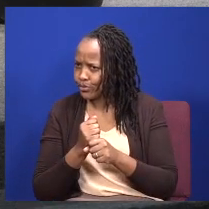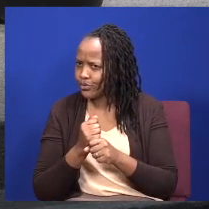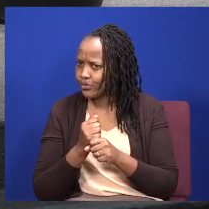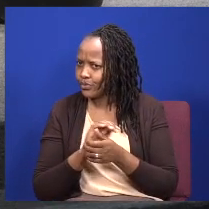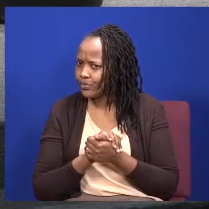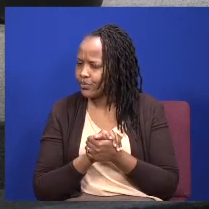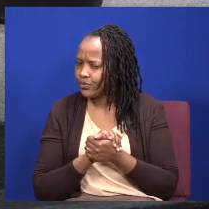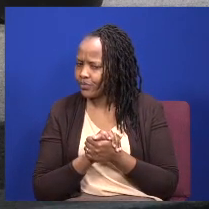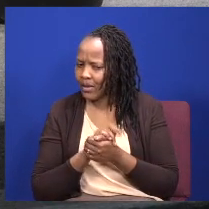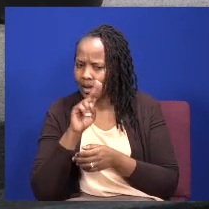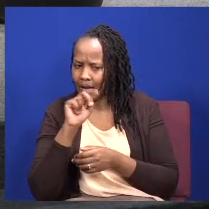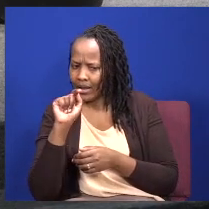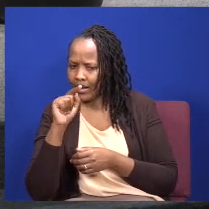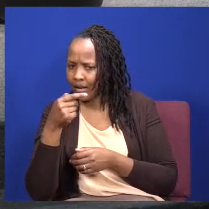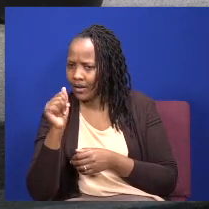Nathan?